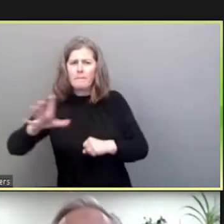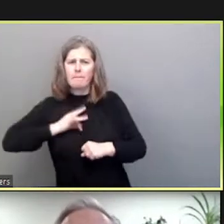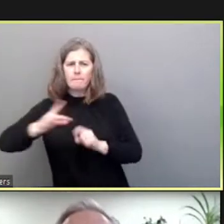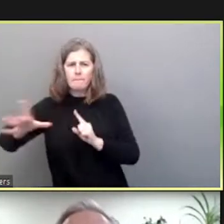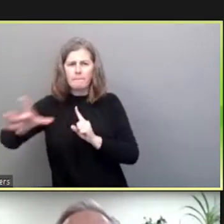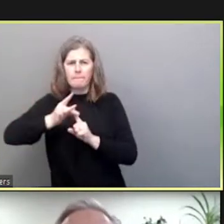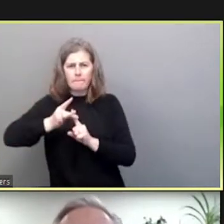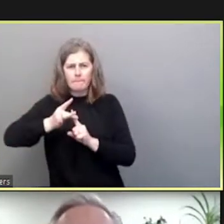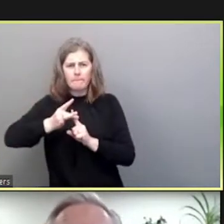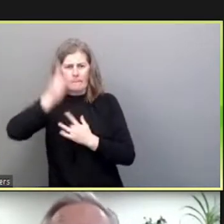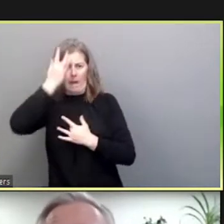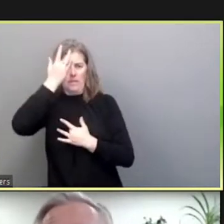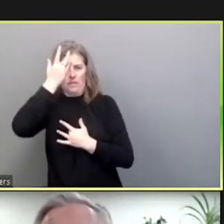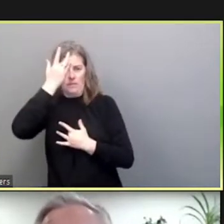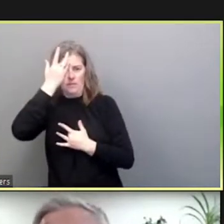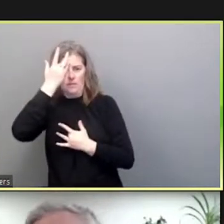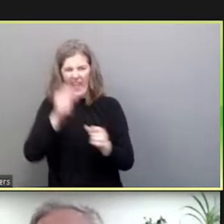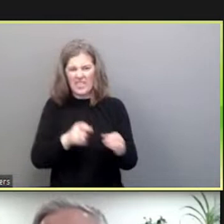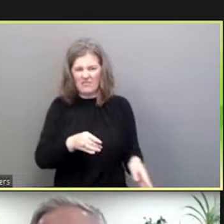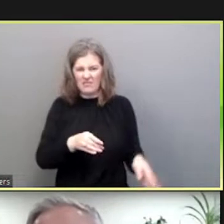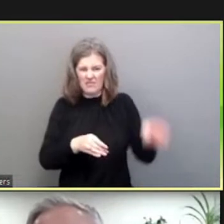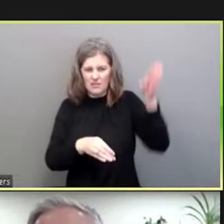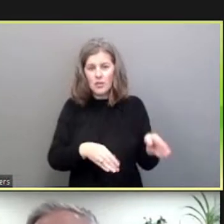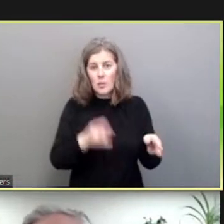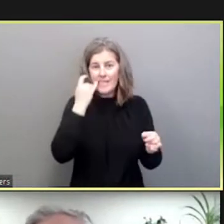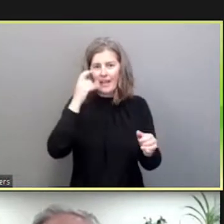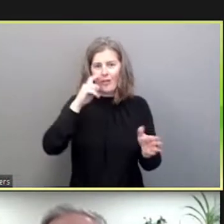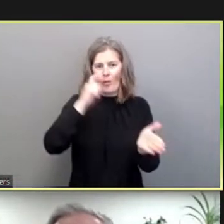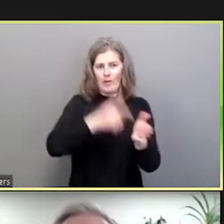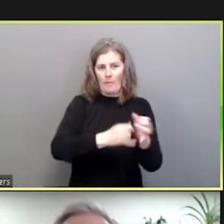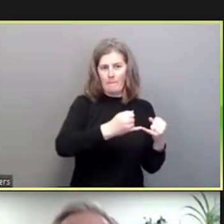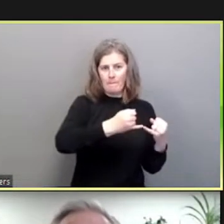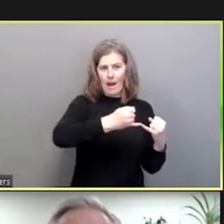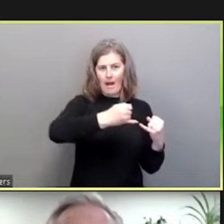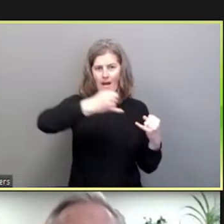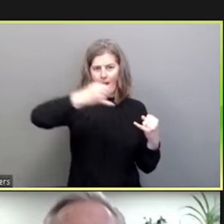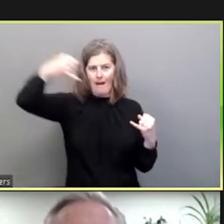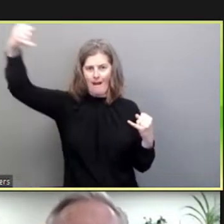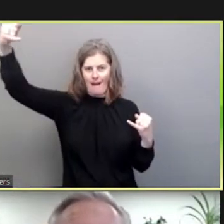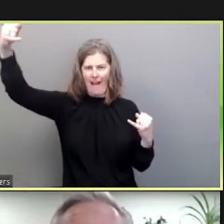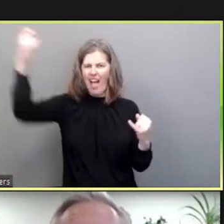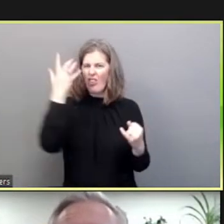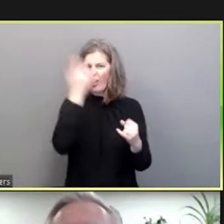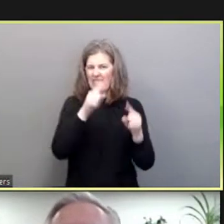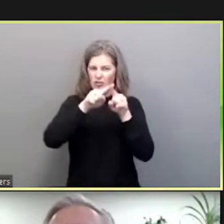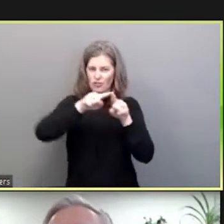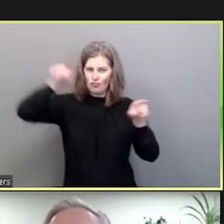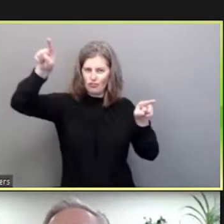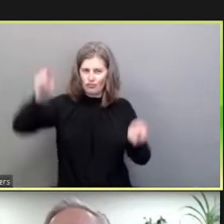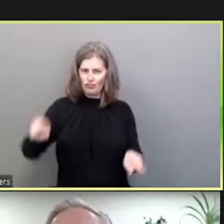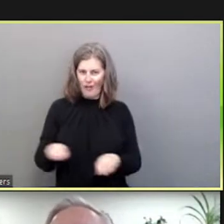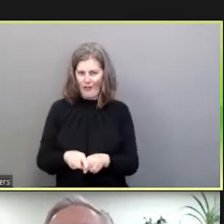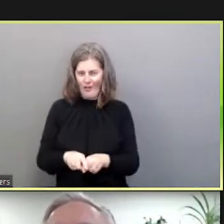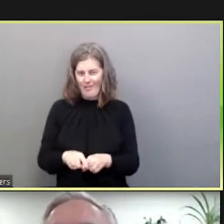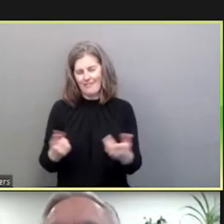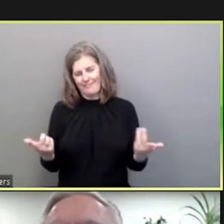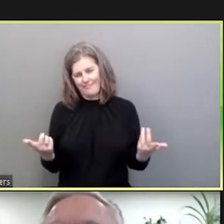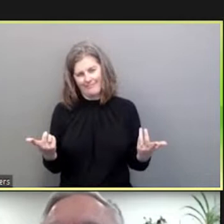the y-axis. And there's a diagonal line that sort of, this is a triangle because of course you